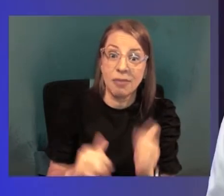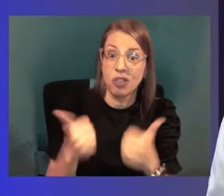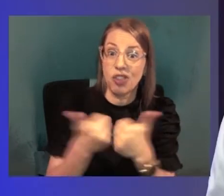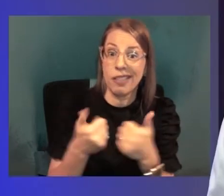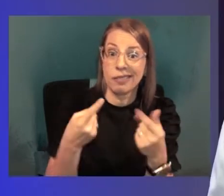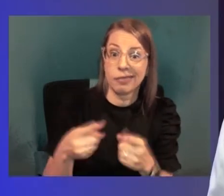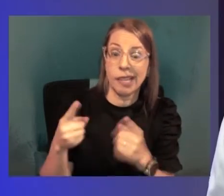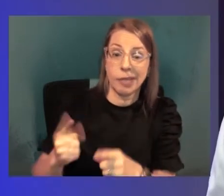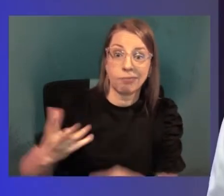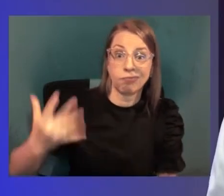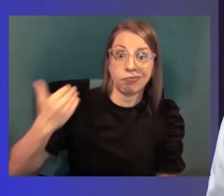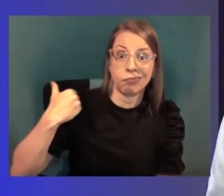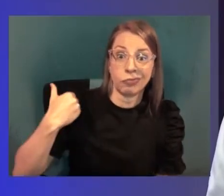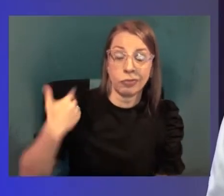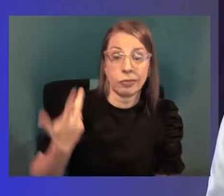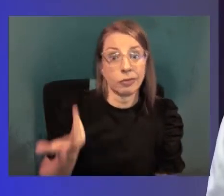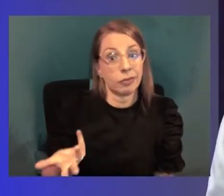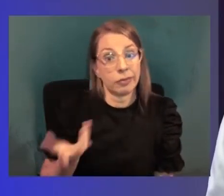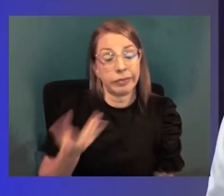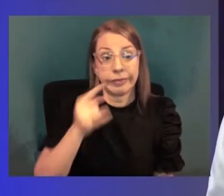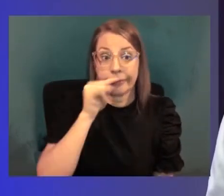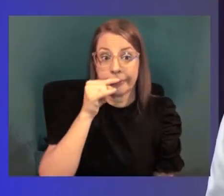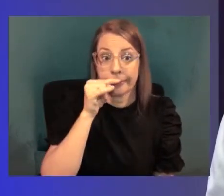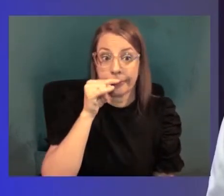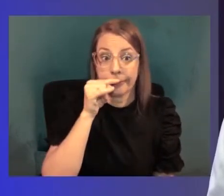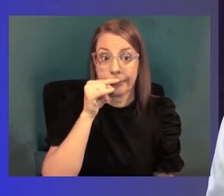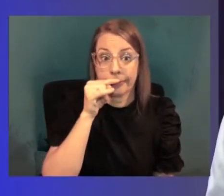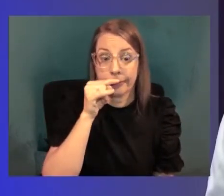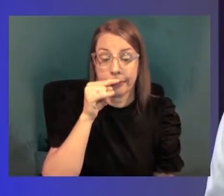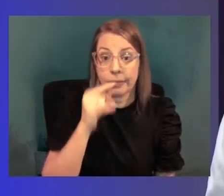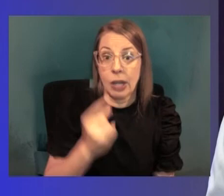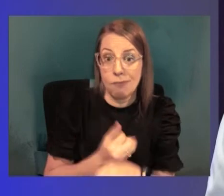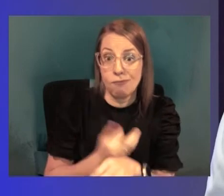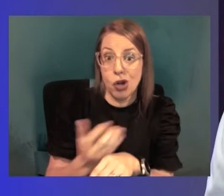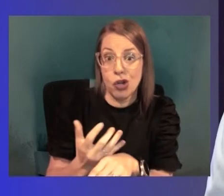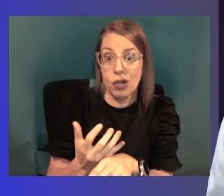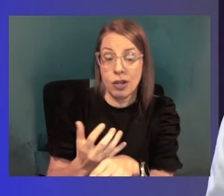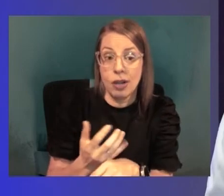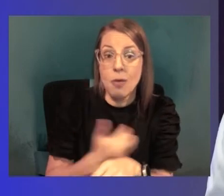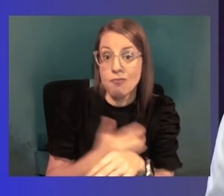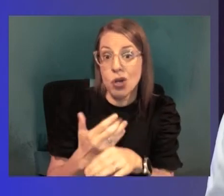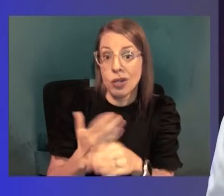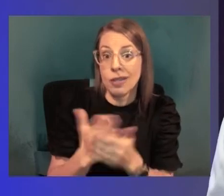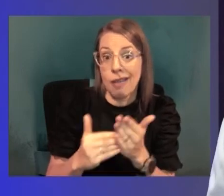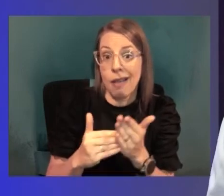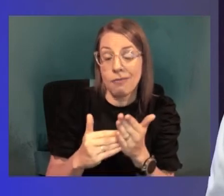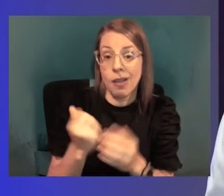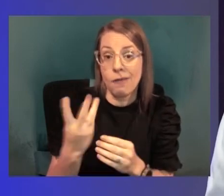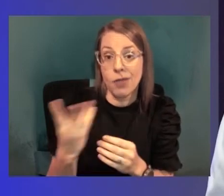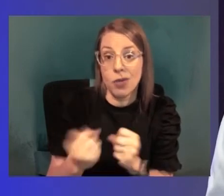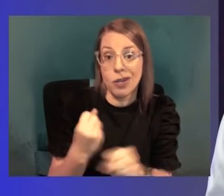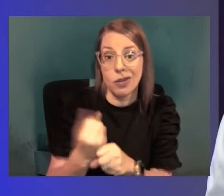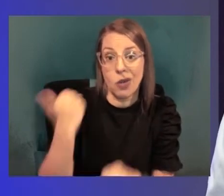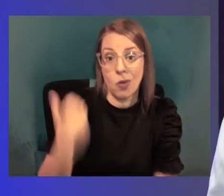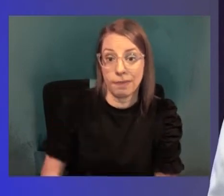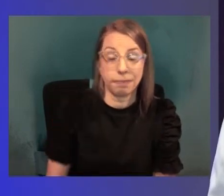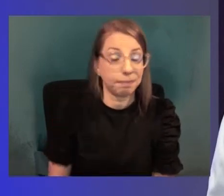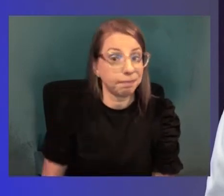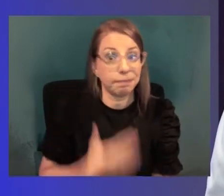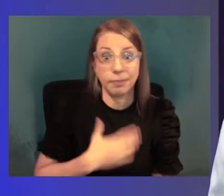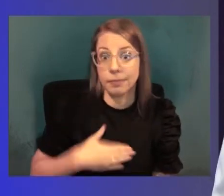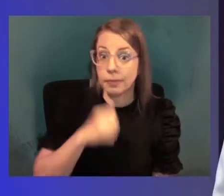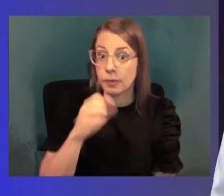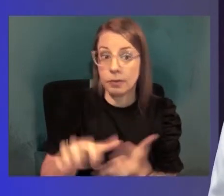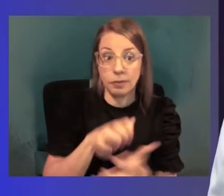think the kids have had some burns. We have treated some here years back. So yeah, please don't mix any type